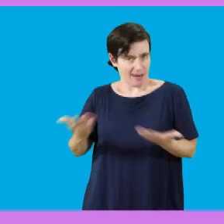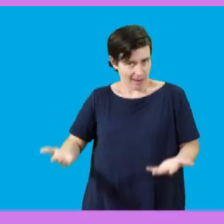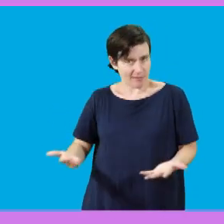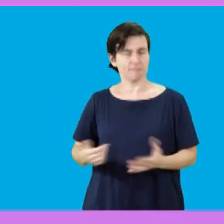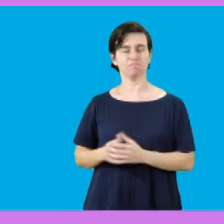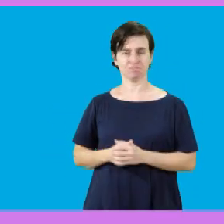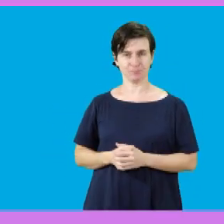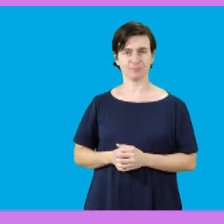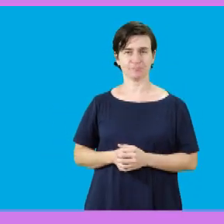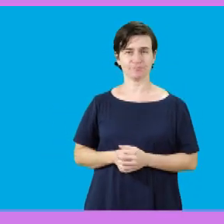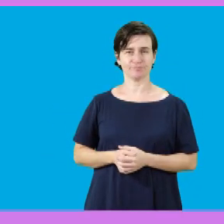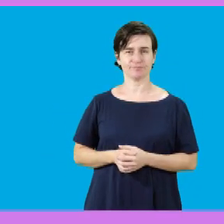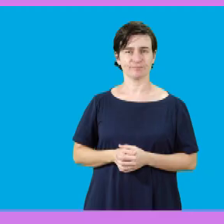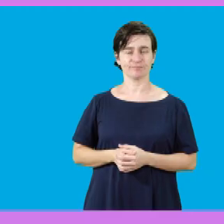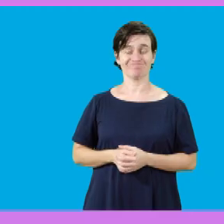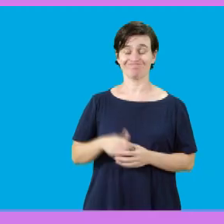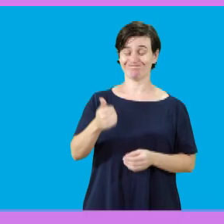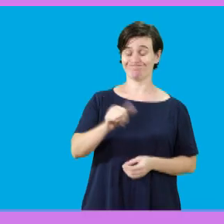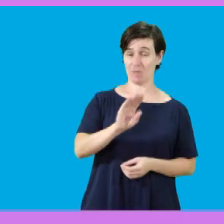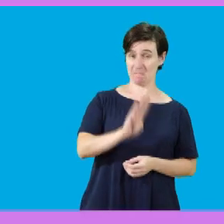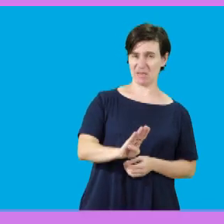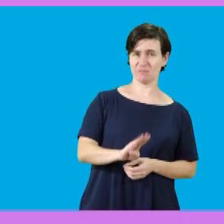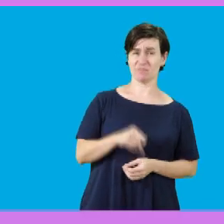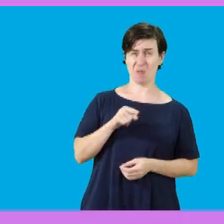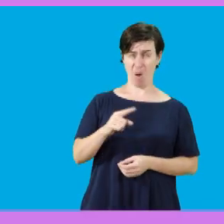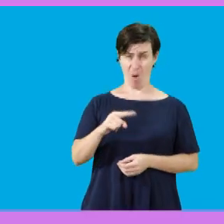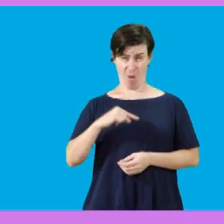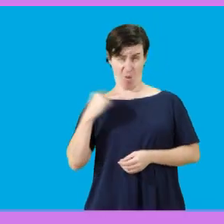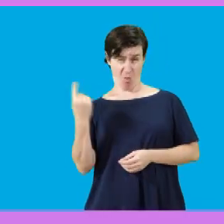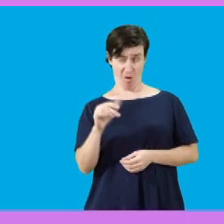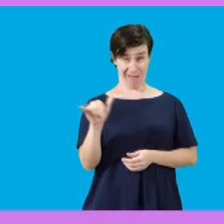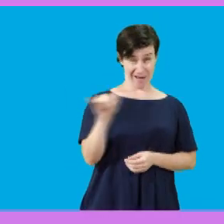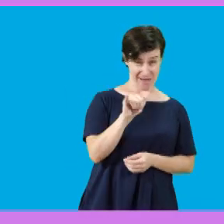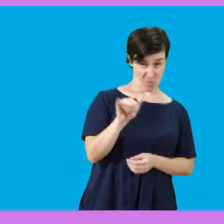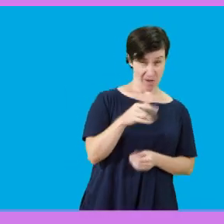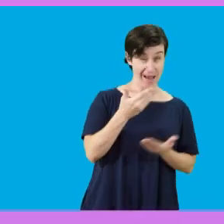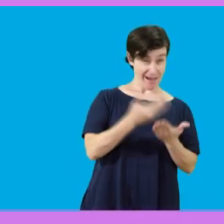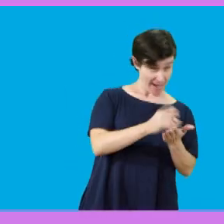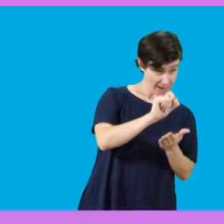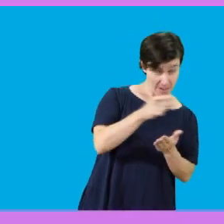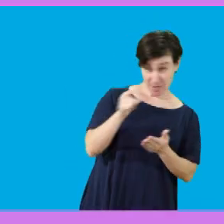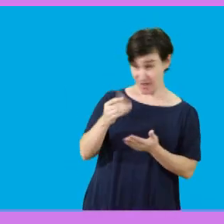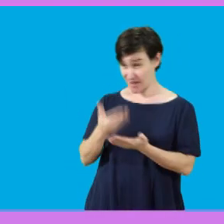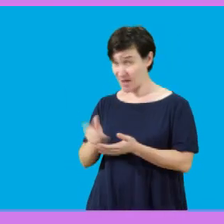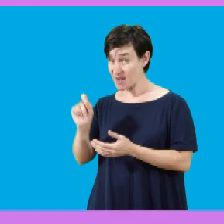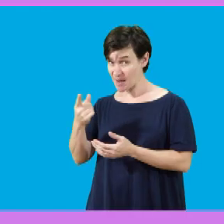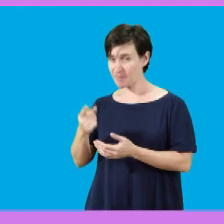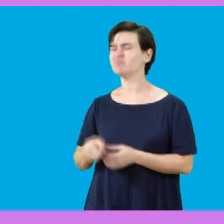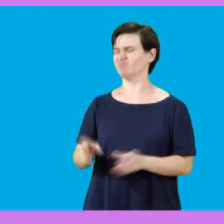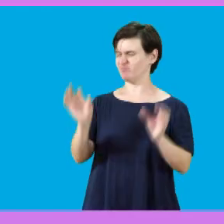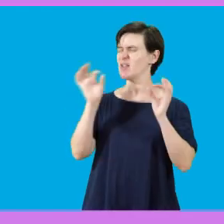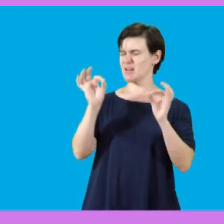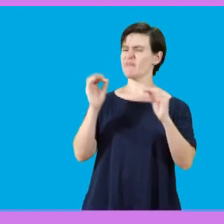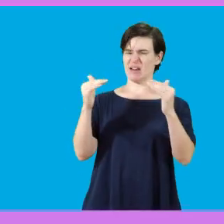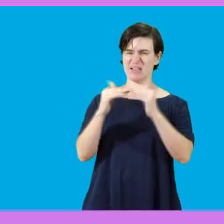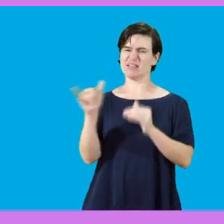the possible outcomes whenever you are dealing with a coin. Then B says, are all the outcomes equal or not? Are these